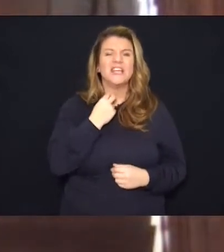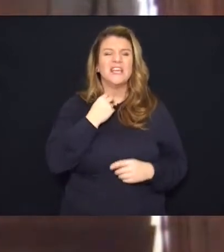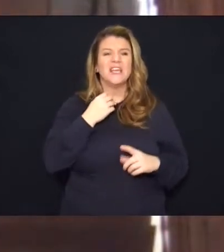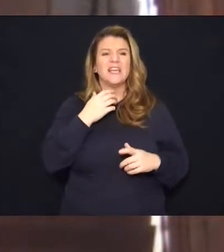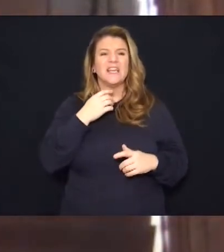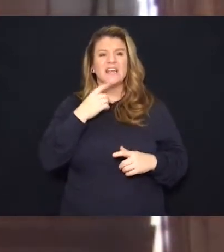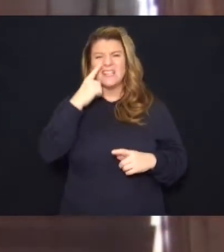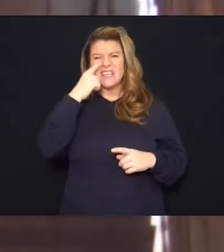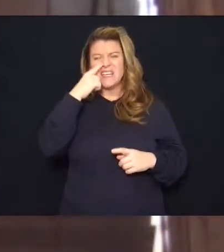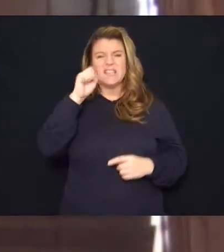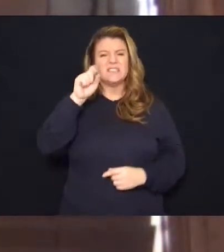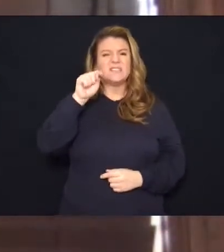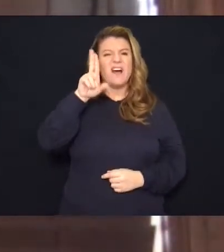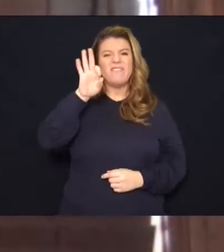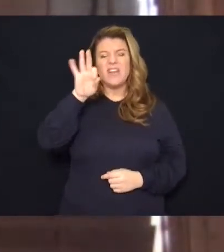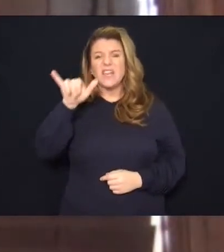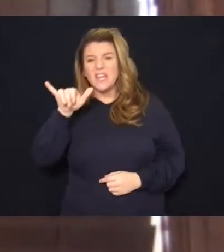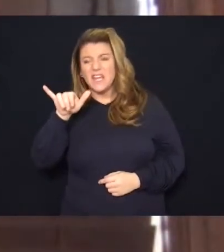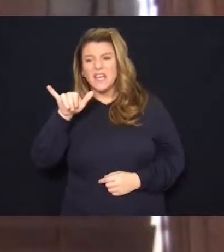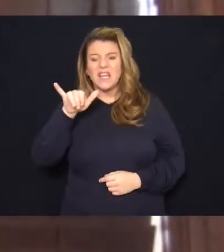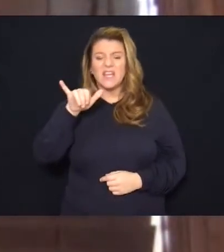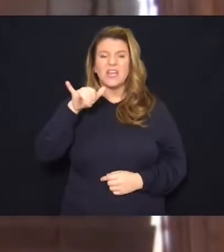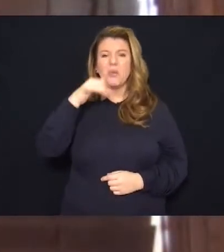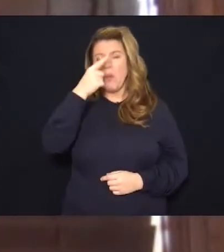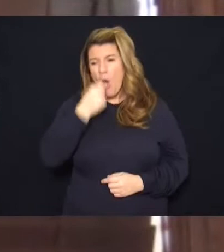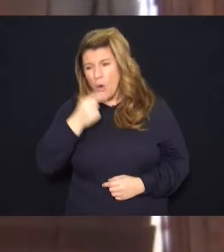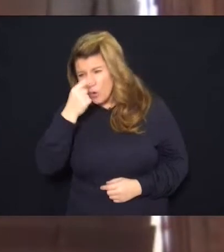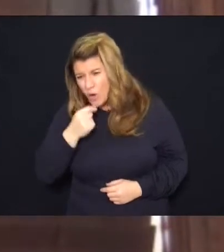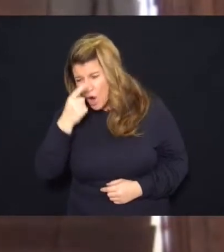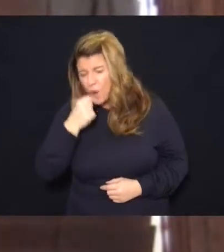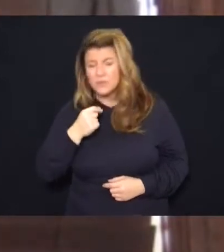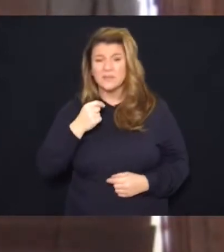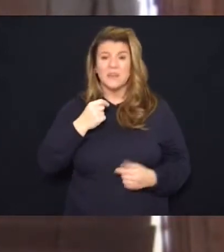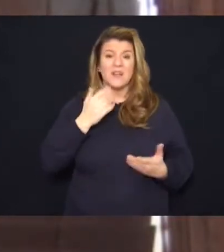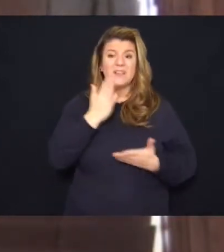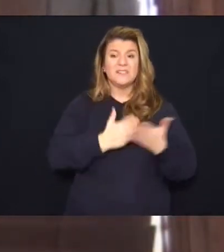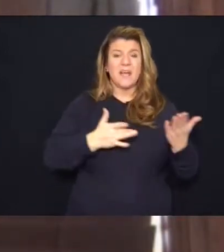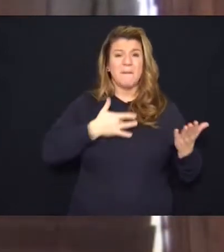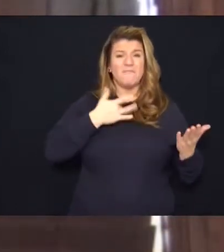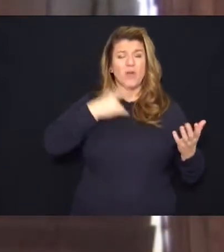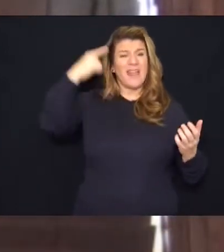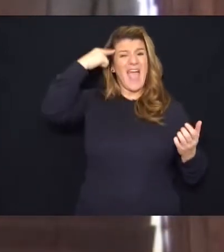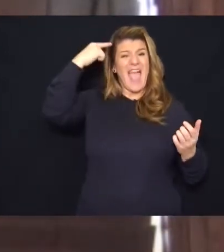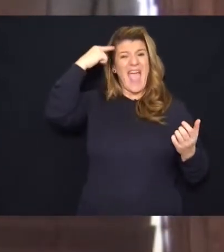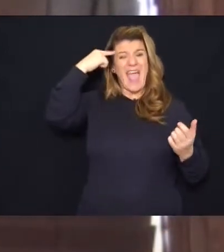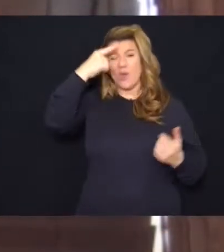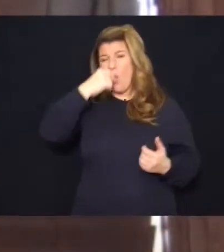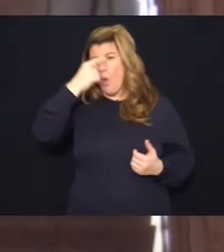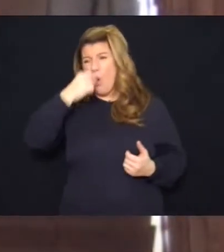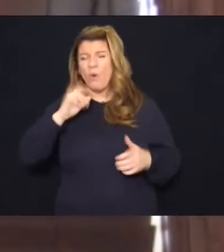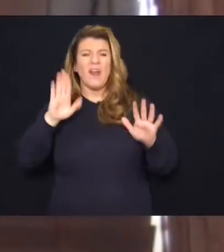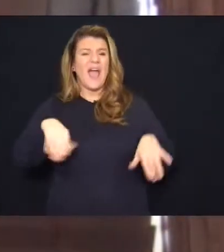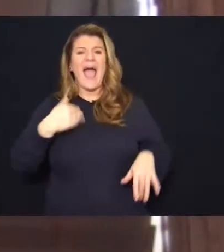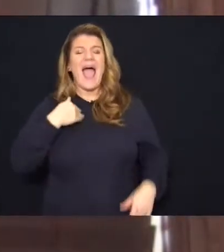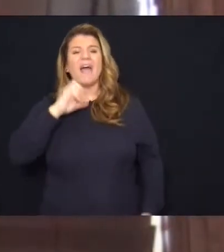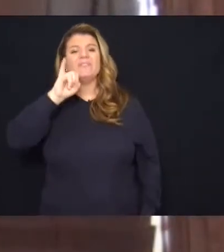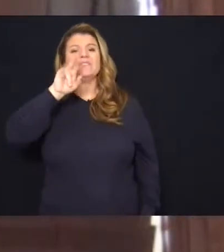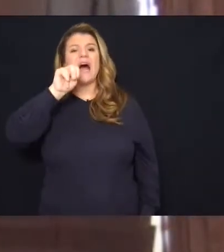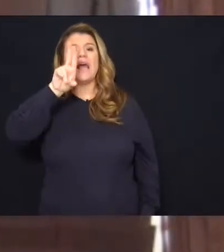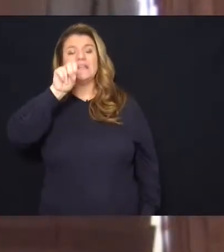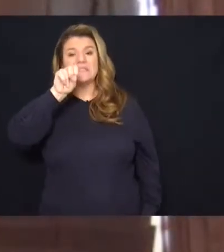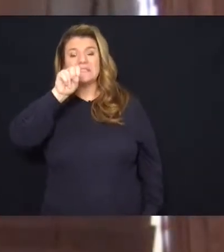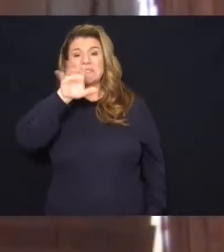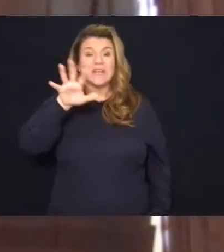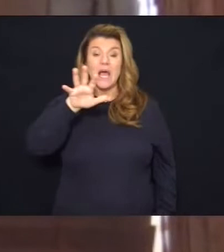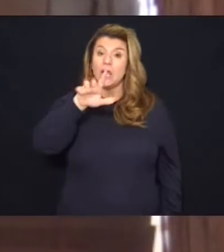airway stuffiness, blowing your nose. Some people might say, oh, I have a head cold. Some people might say, oh, I've got sinuses. So we